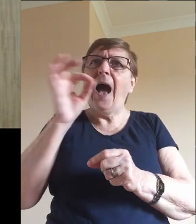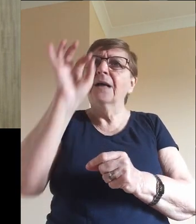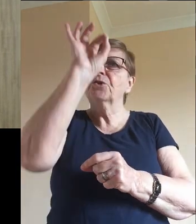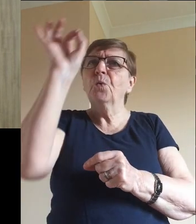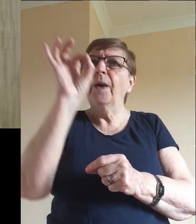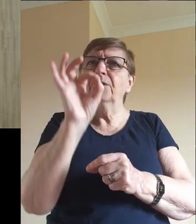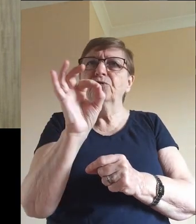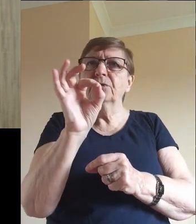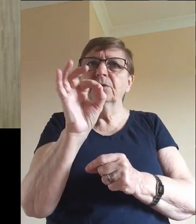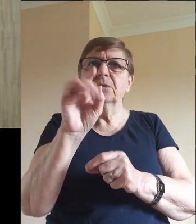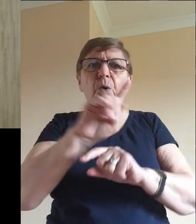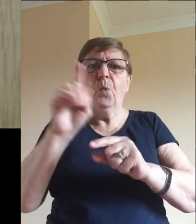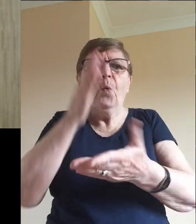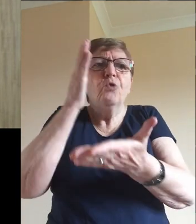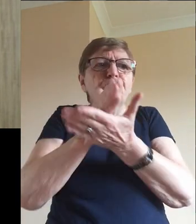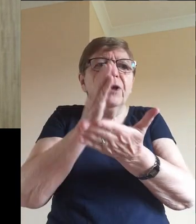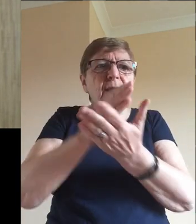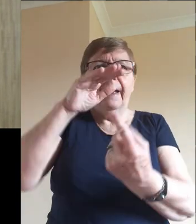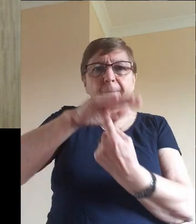about what really matters.